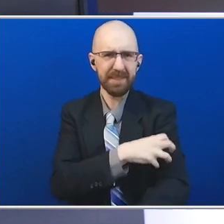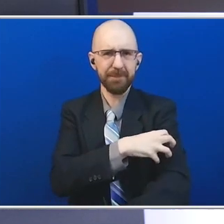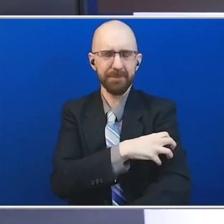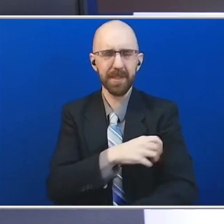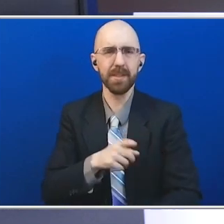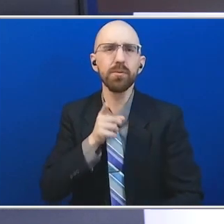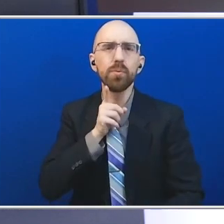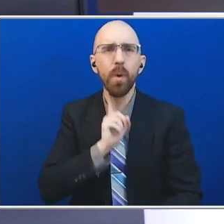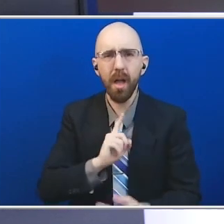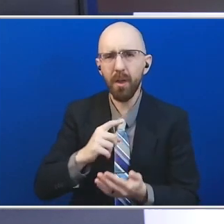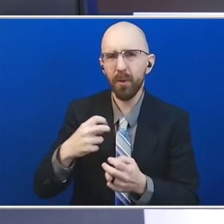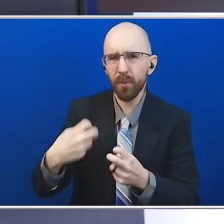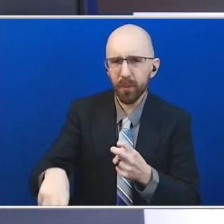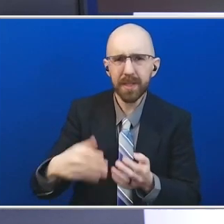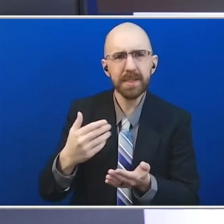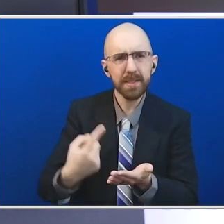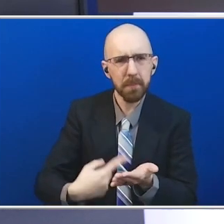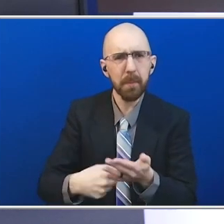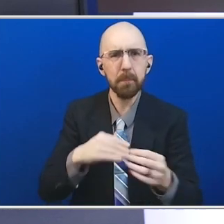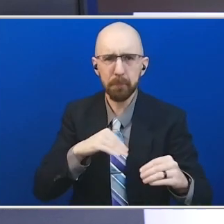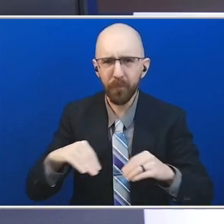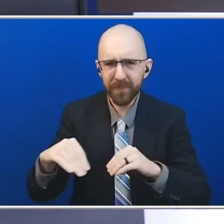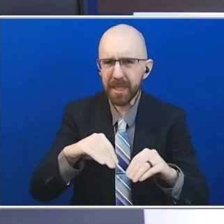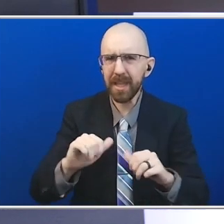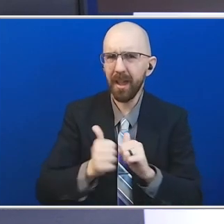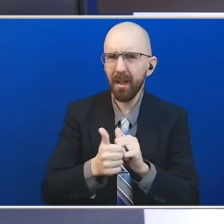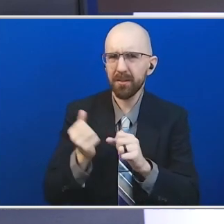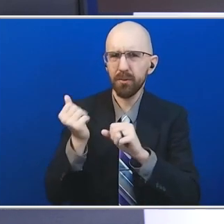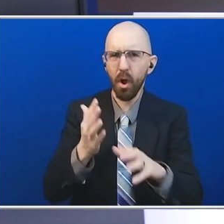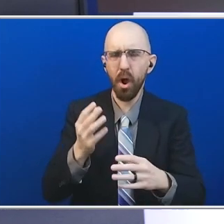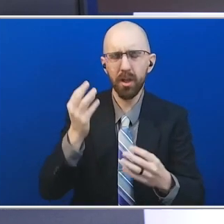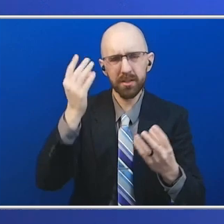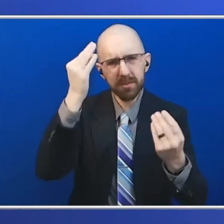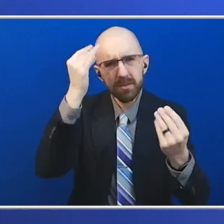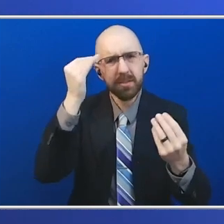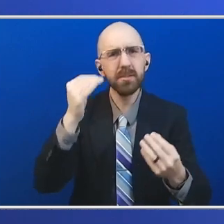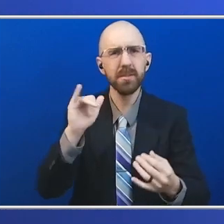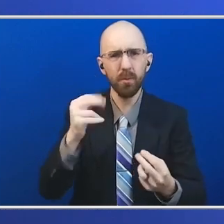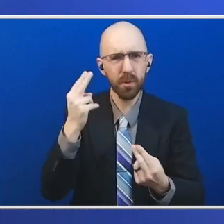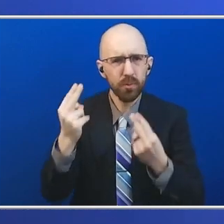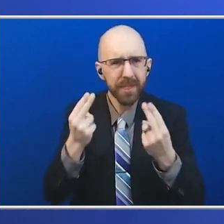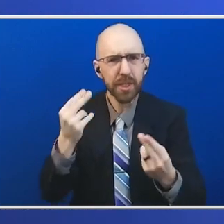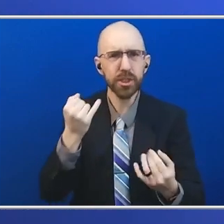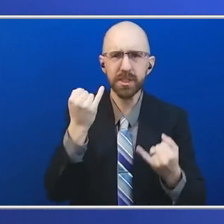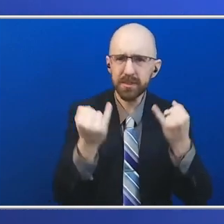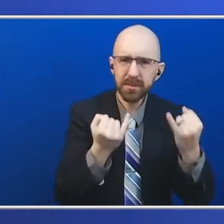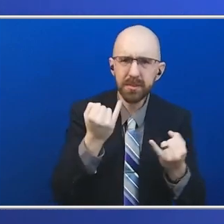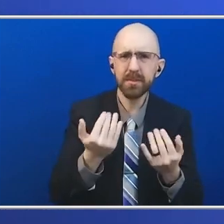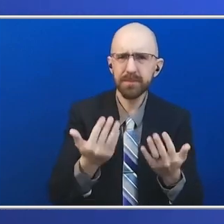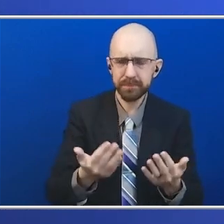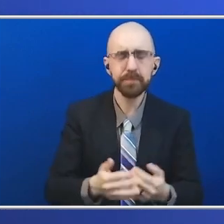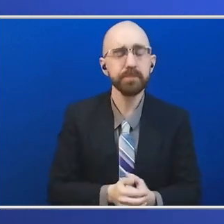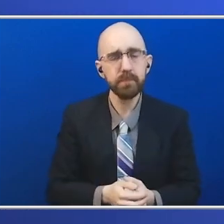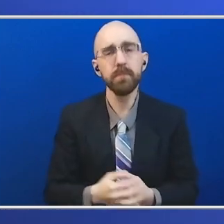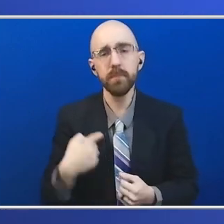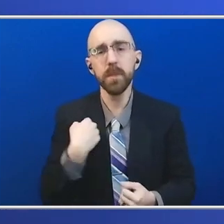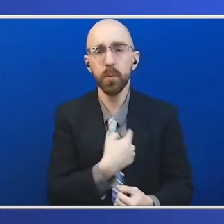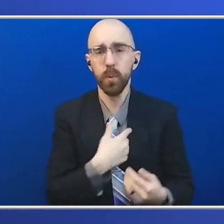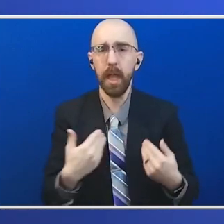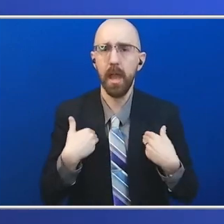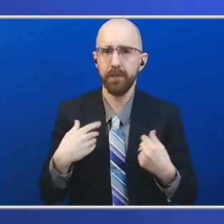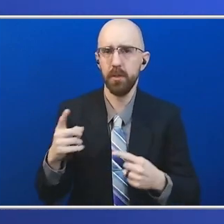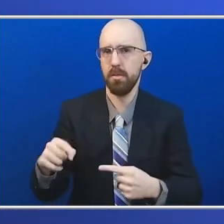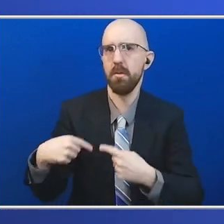lot. How does it cause these delusions and hallucinations? Right. So, we have for a long time talked